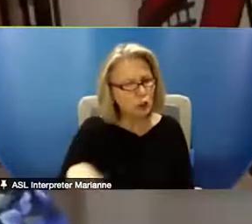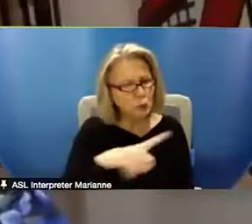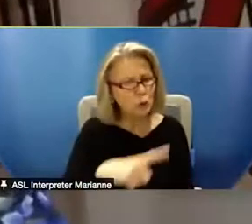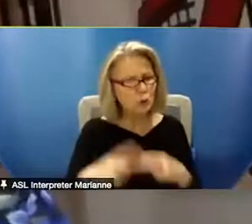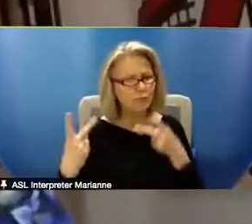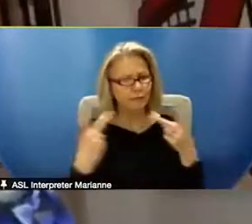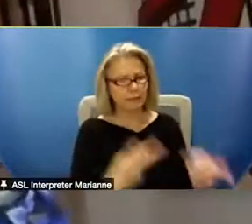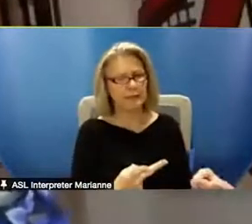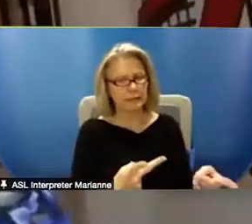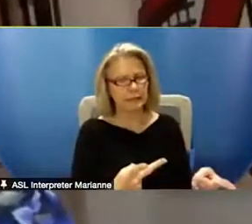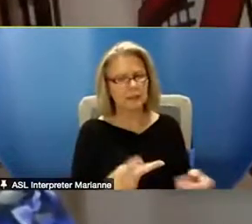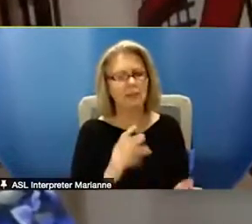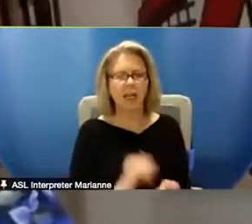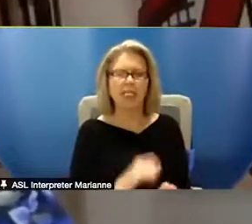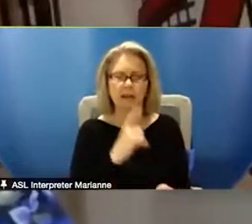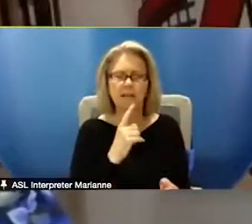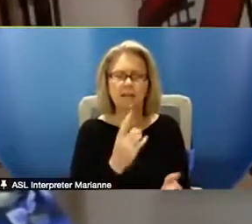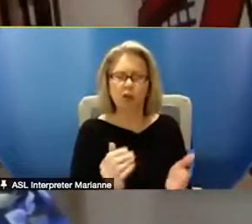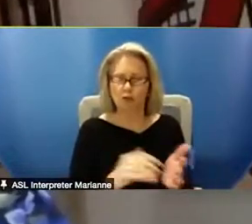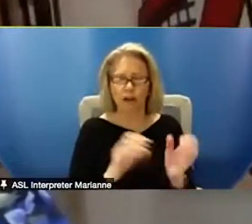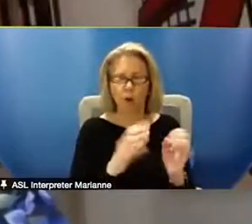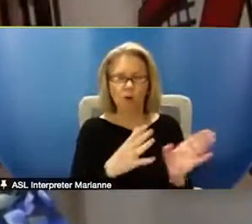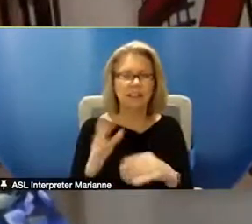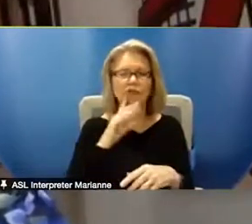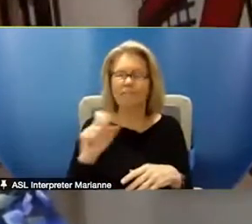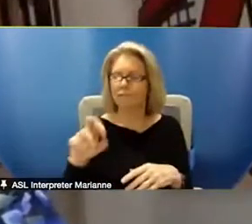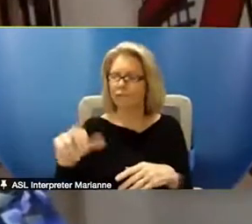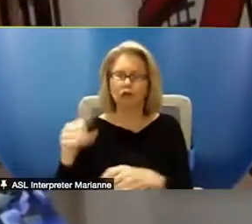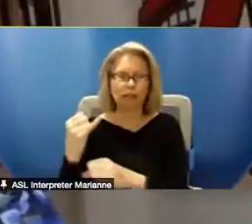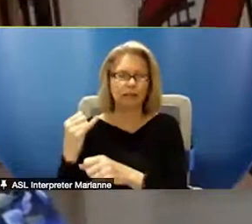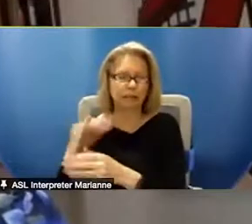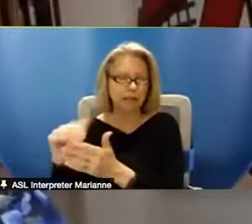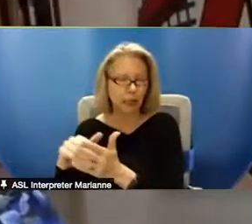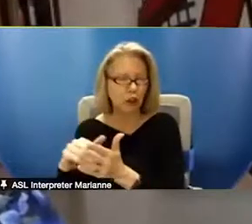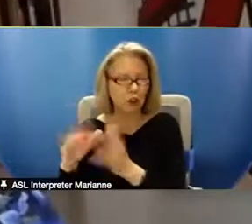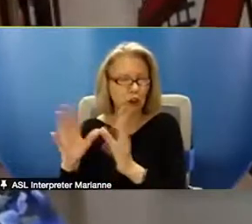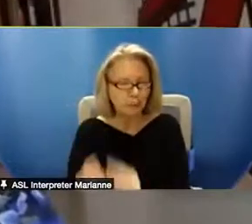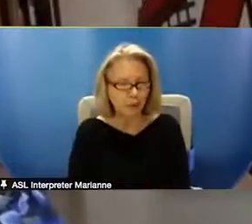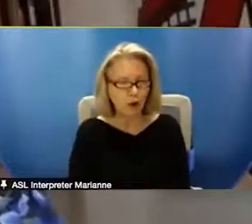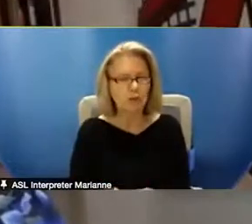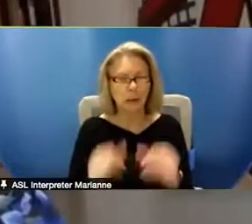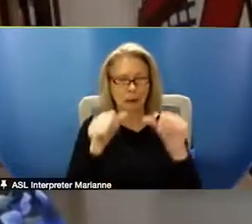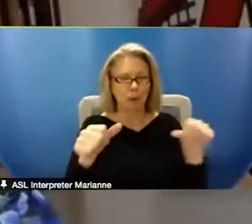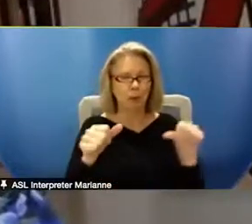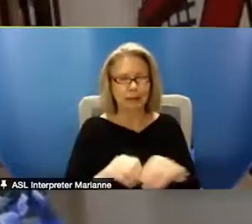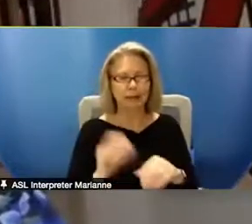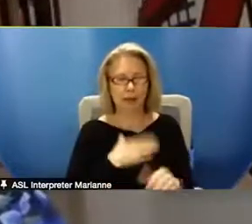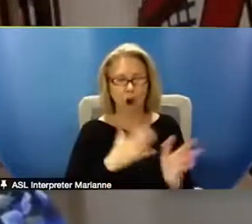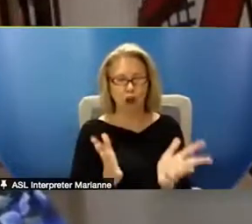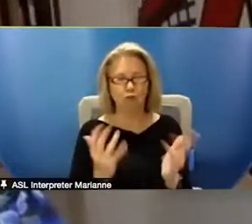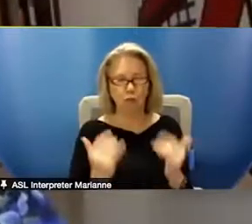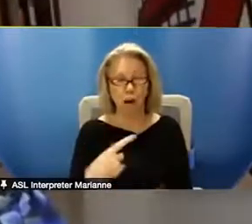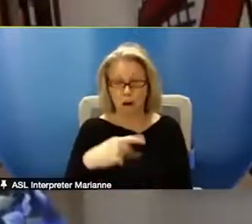like to urge you to visit the video documentation of these seminars on our website. I think they're being posted in the chat